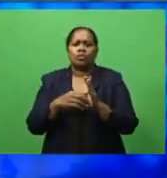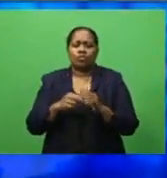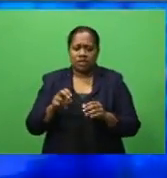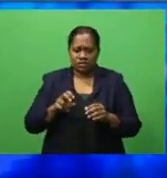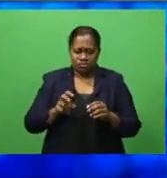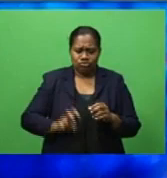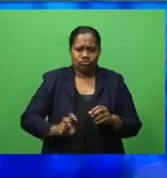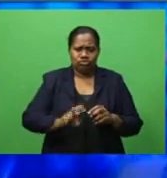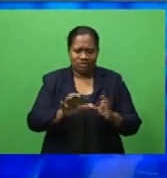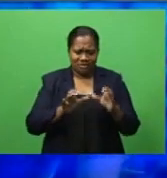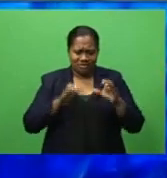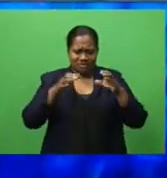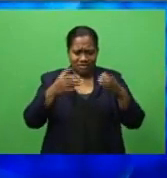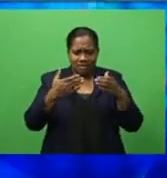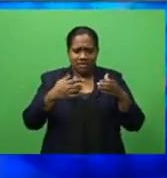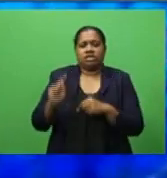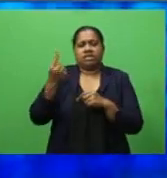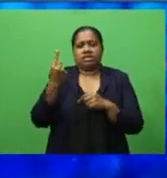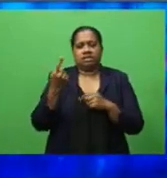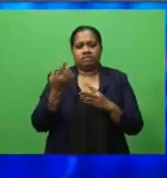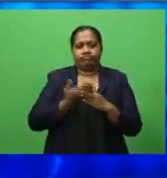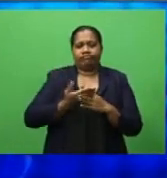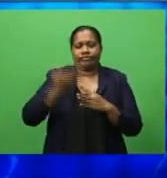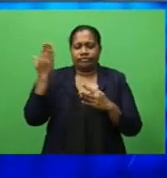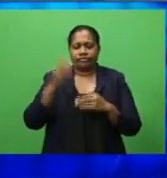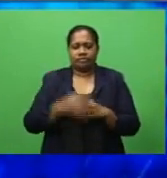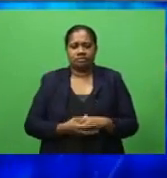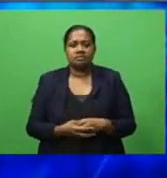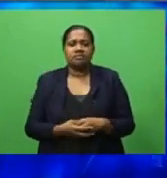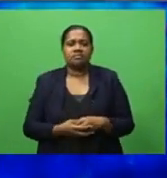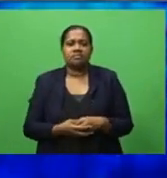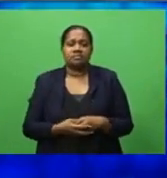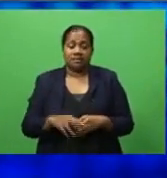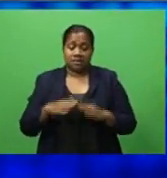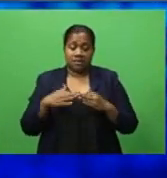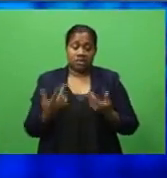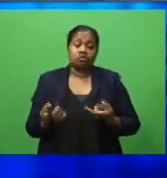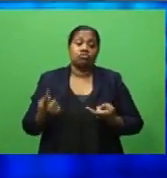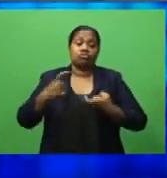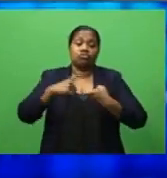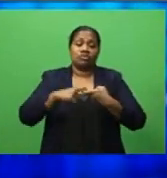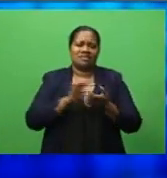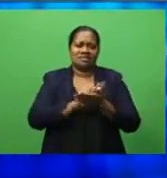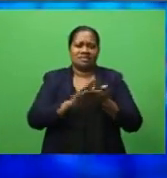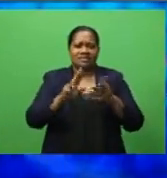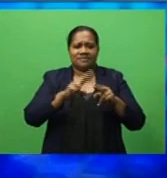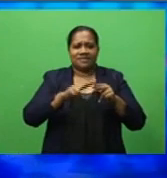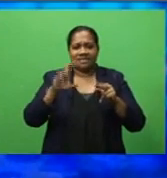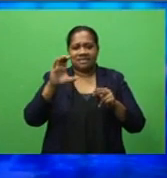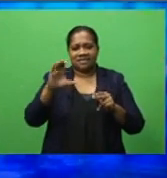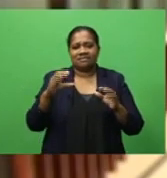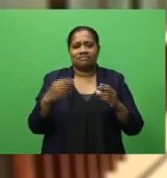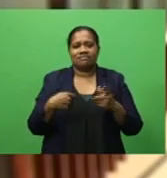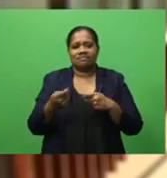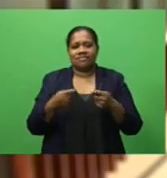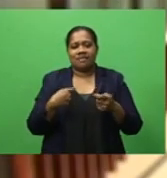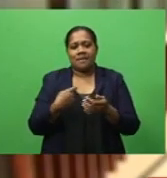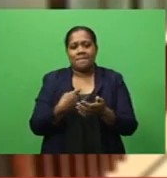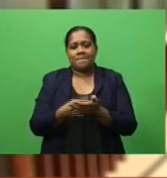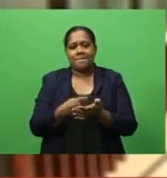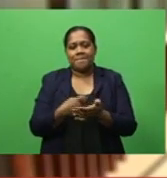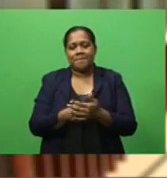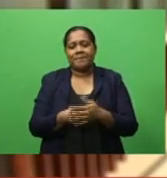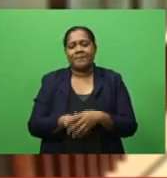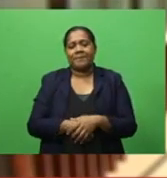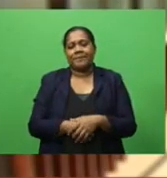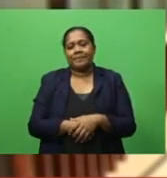health expert says it's a no-brainer. We now join Sinifa from HFC Bank with the latest from the money markets. View the